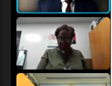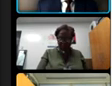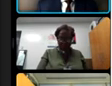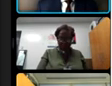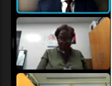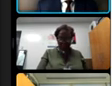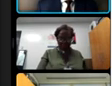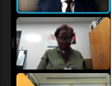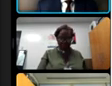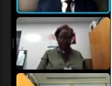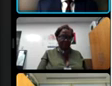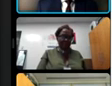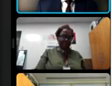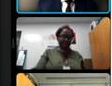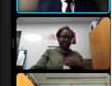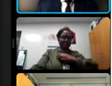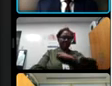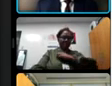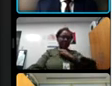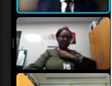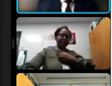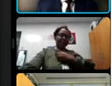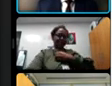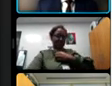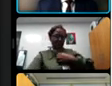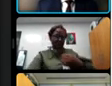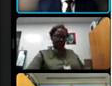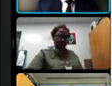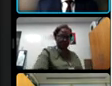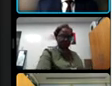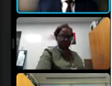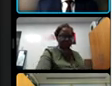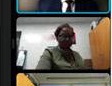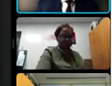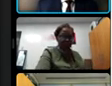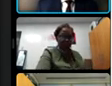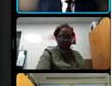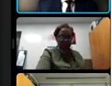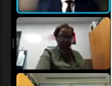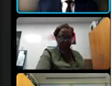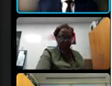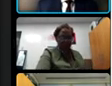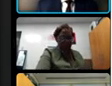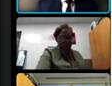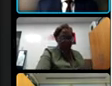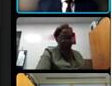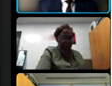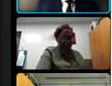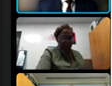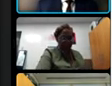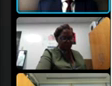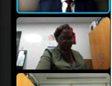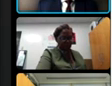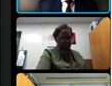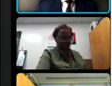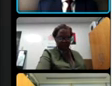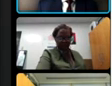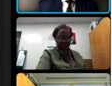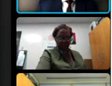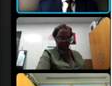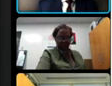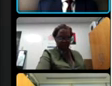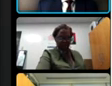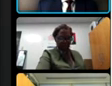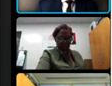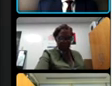DCPS.dc.gov/safe return. And we're asking that families come and pick up their kits before 4 p.m. if they're doing